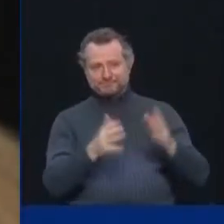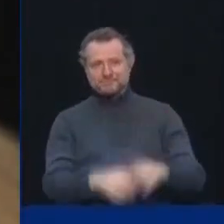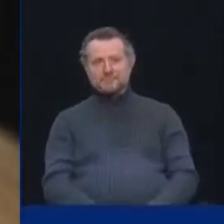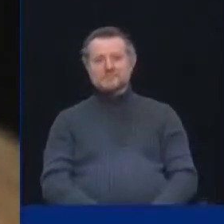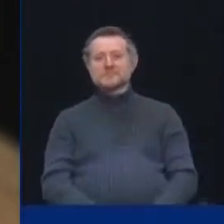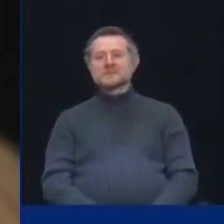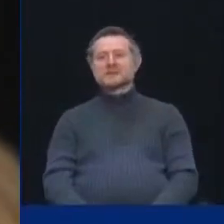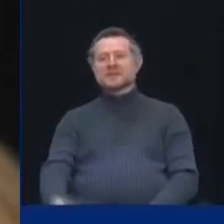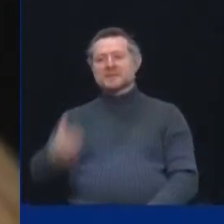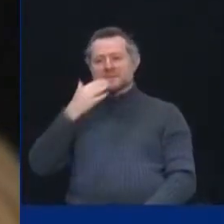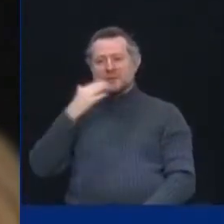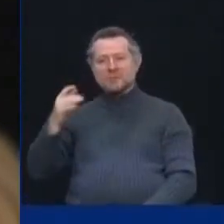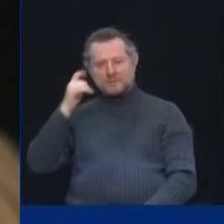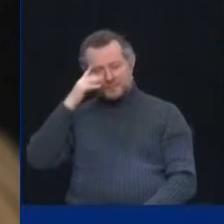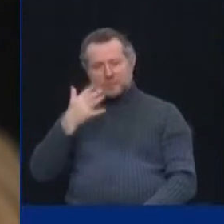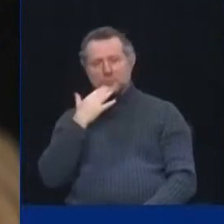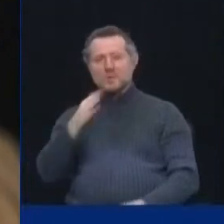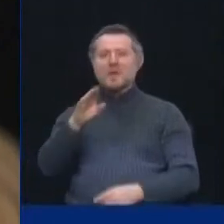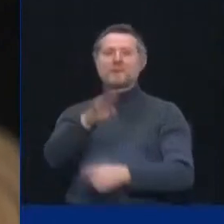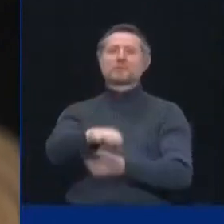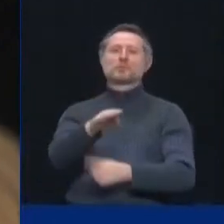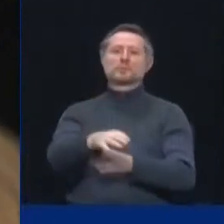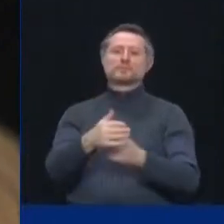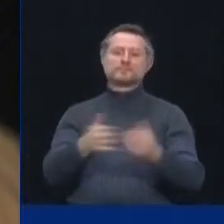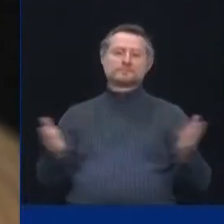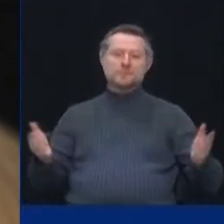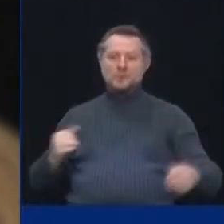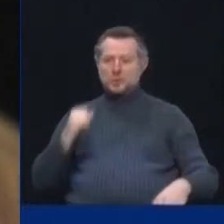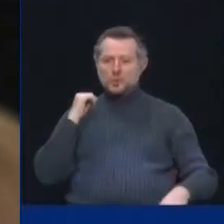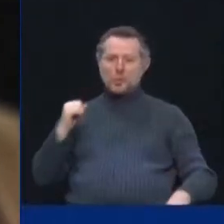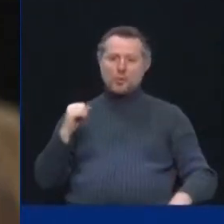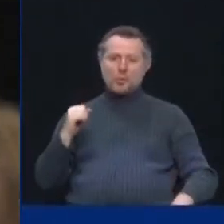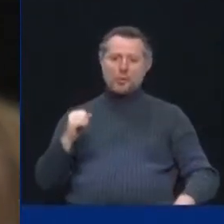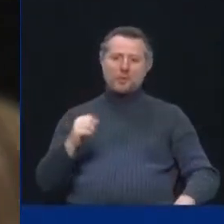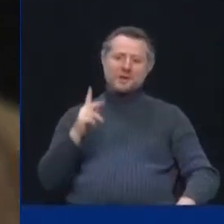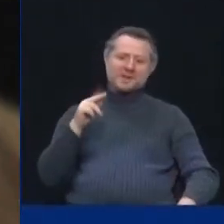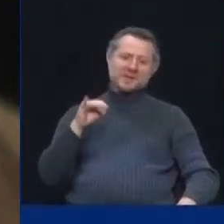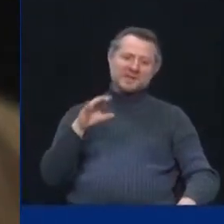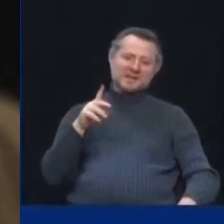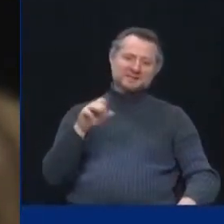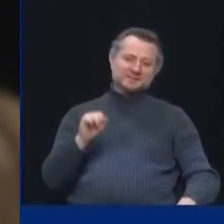Thank you, Governor. Good afternoon, and go Knicks. Yay!